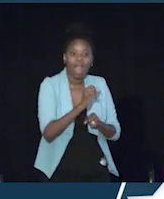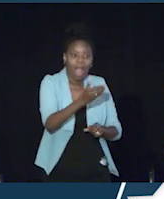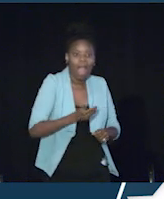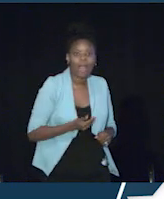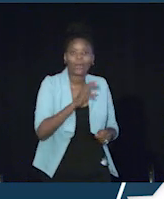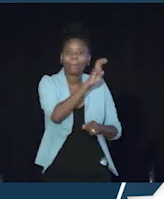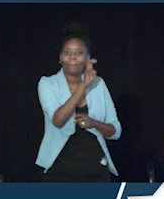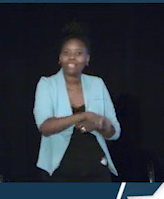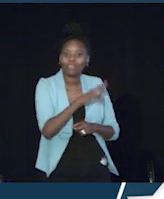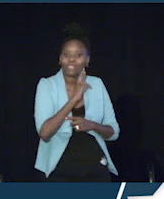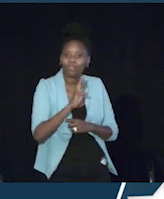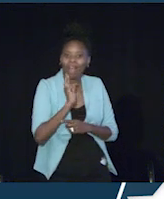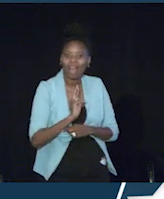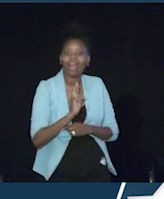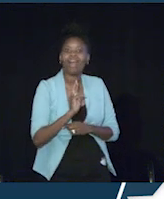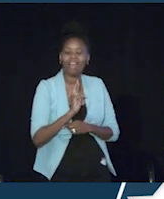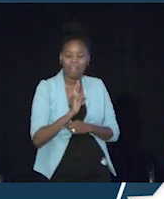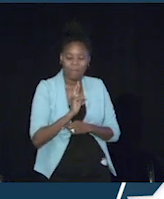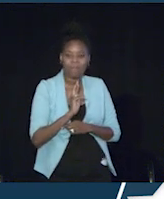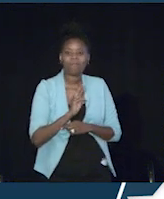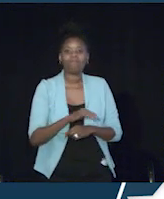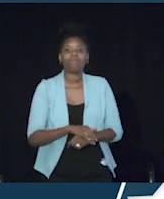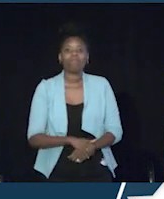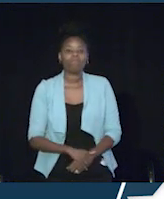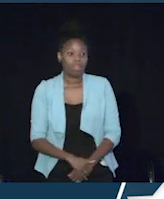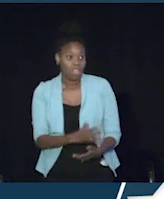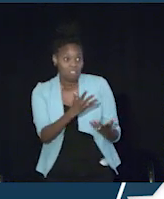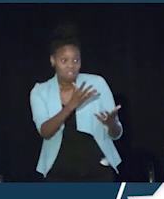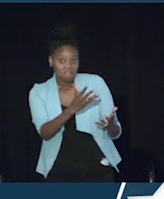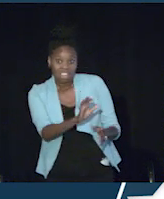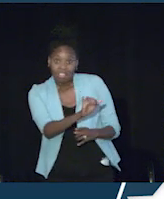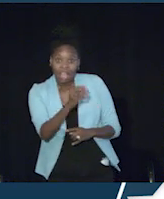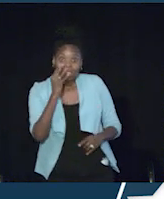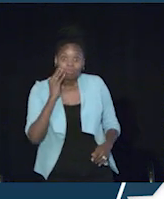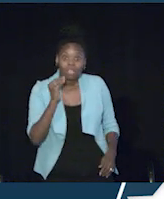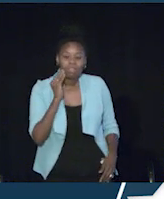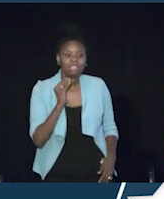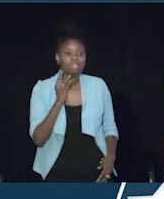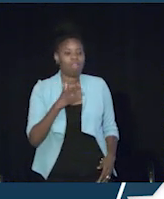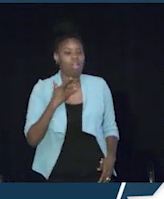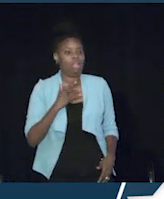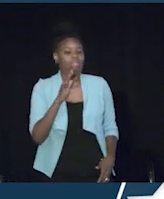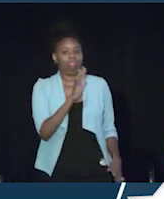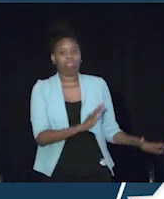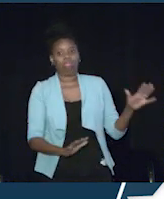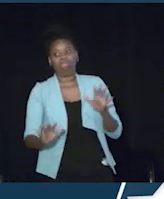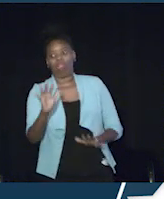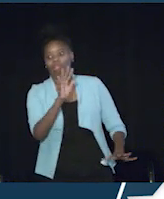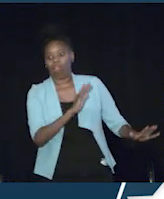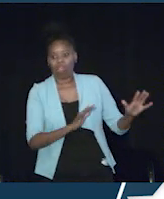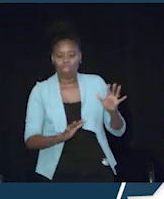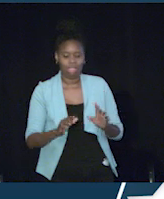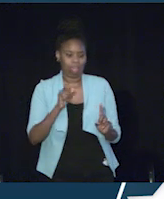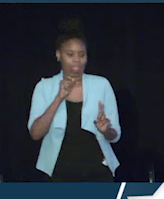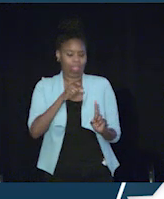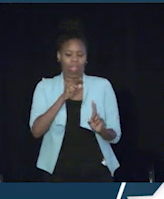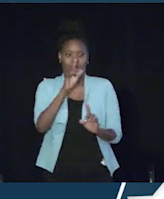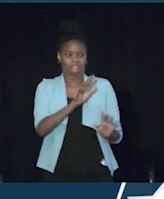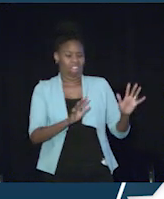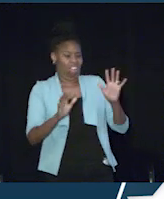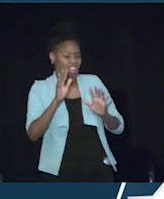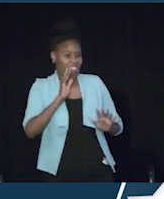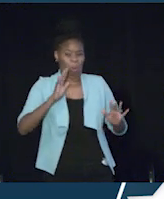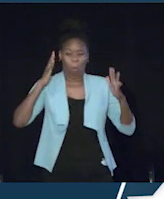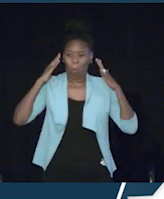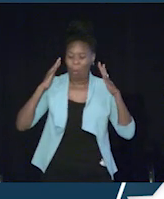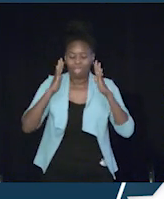working on that job, he noticed it was very hectic on the job, a lot of stimulation, a lot of noise working in